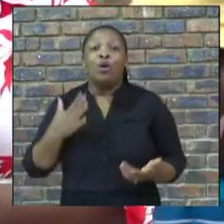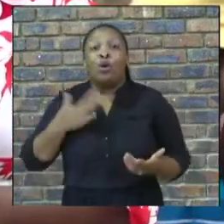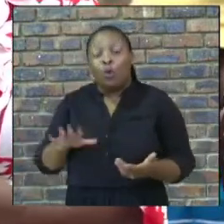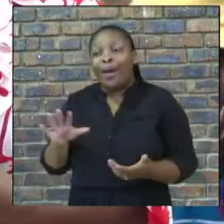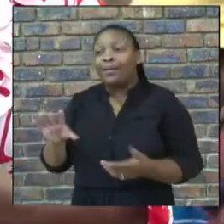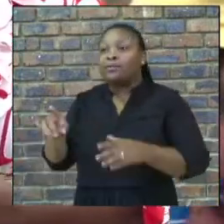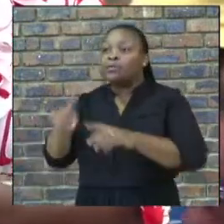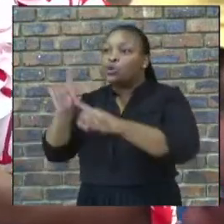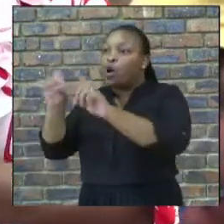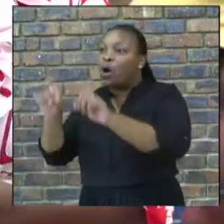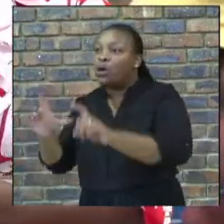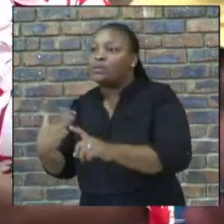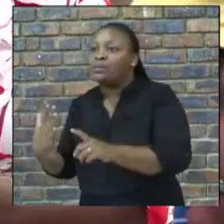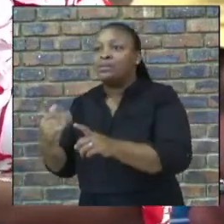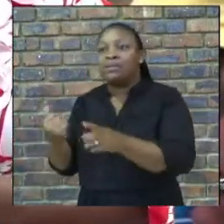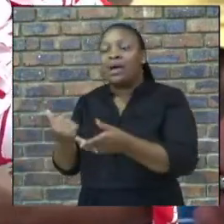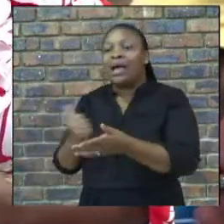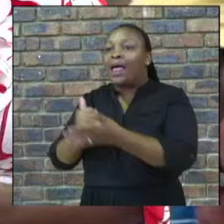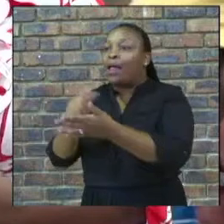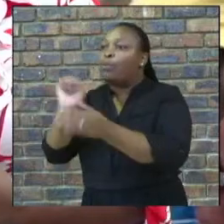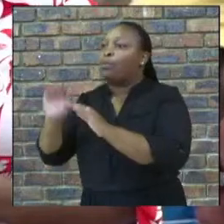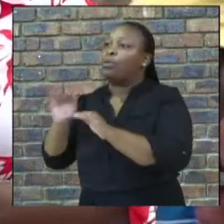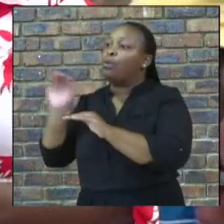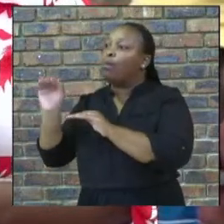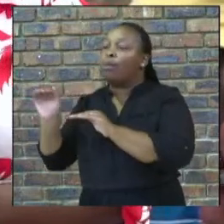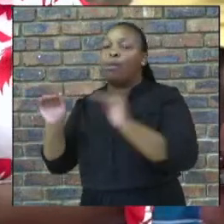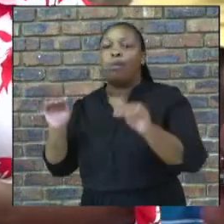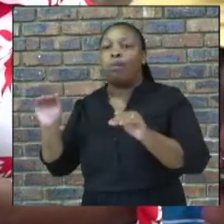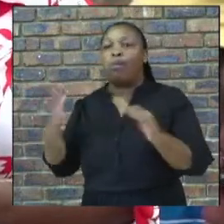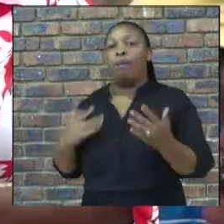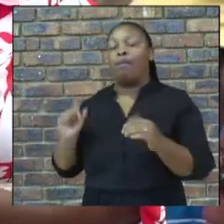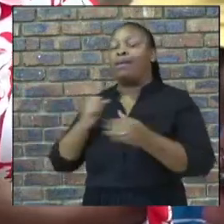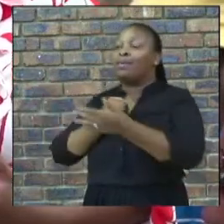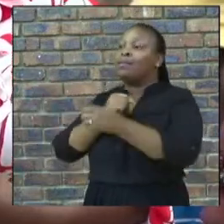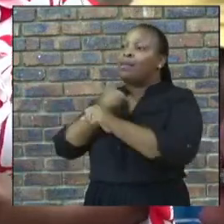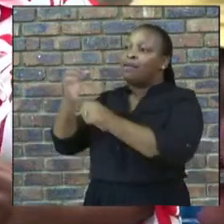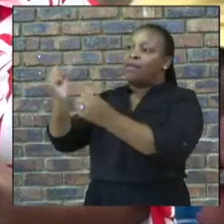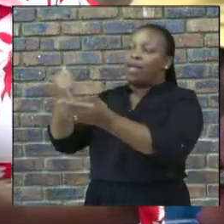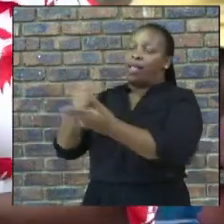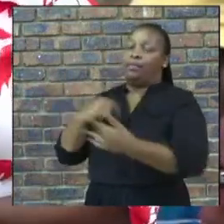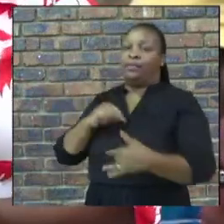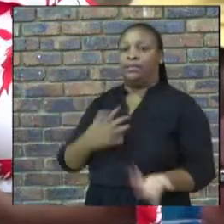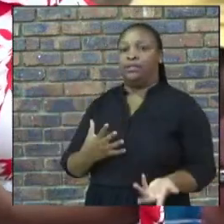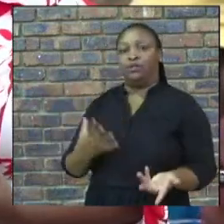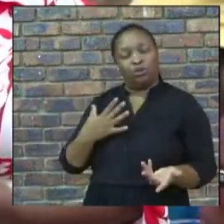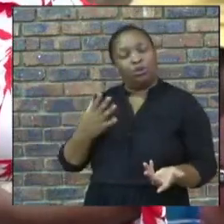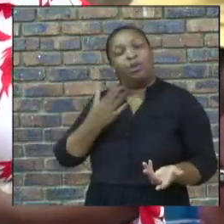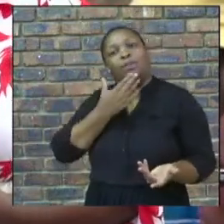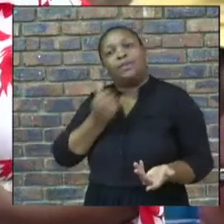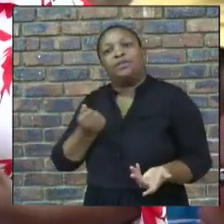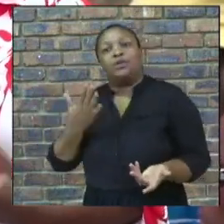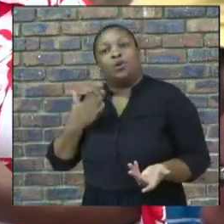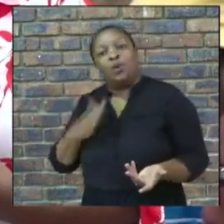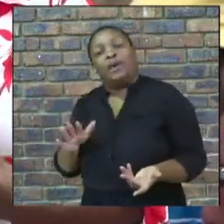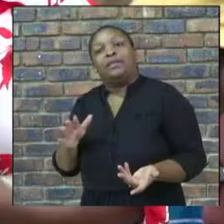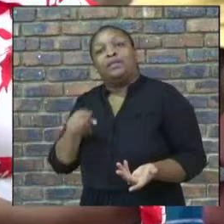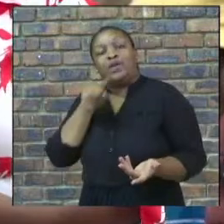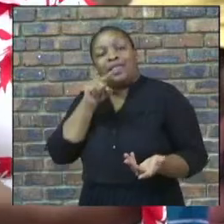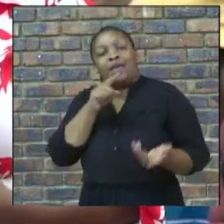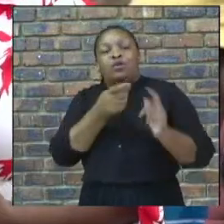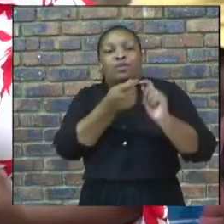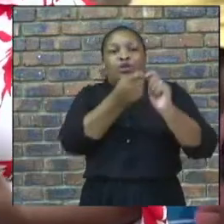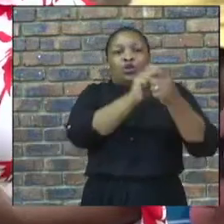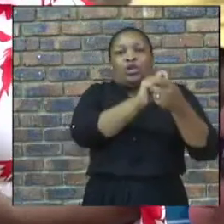phumelelo epe tsholofelo epe bogolosegolo ebile ha e le gore ga ona mo nnang ko teng gore o ka